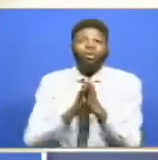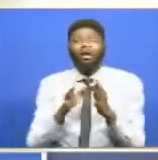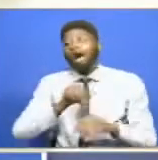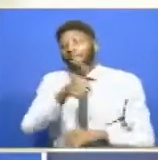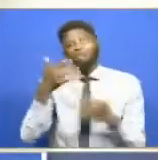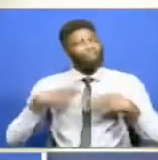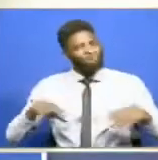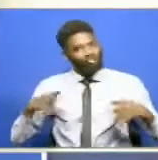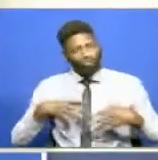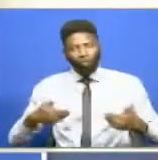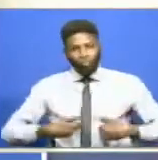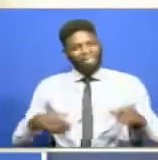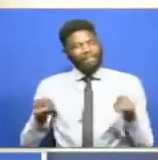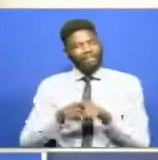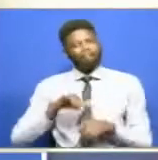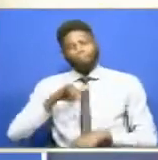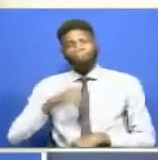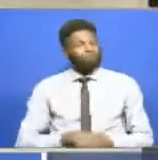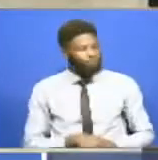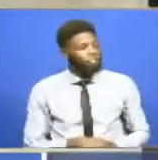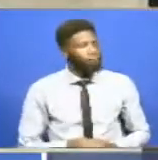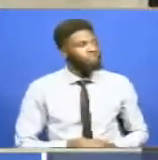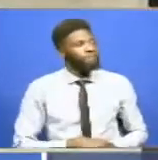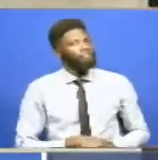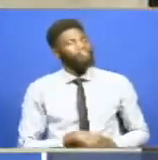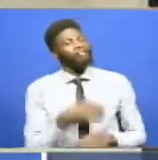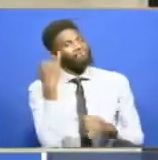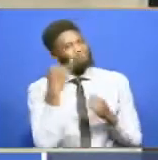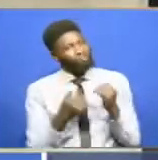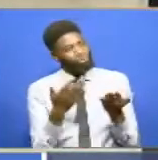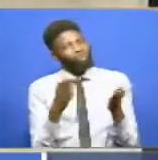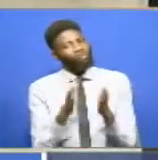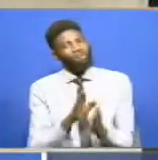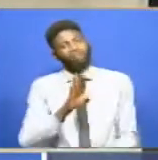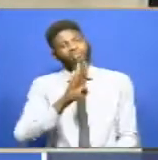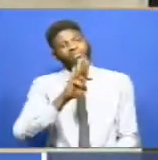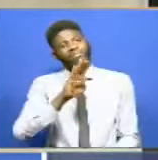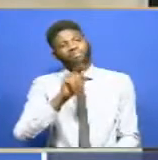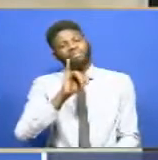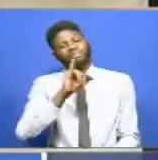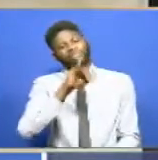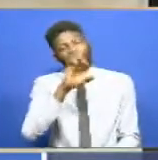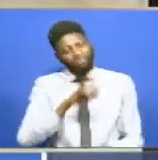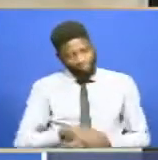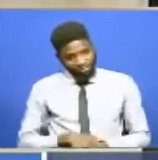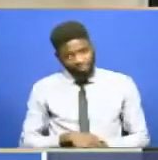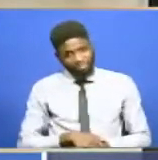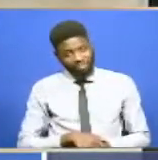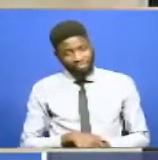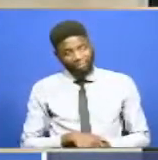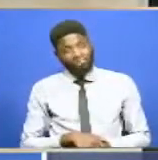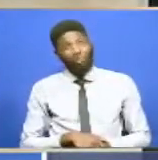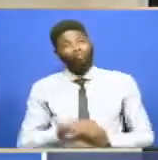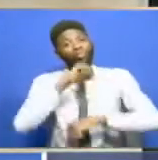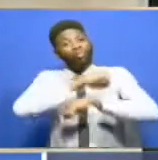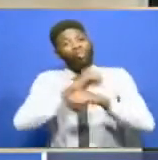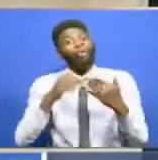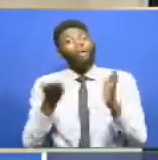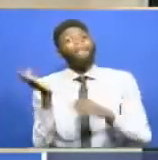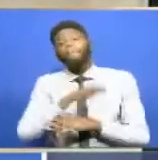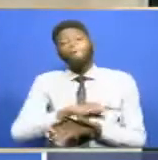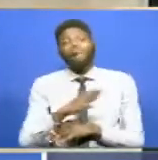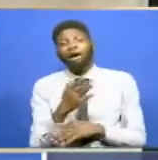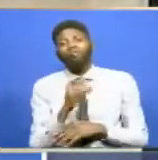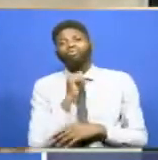all that. Mm-hmm. Yeah. Lastly, let me stay with you. So it's indefinite when schools will be reopened. Yeah. What are you doing